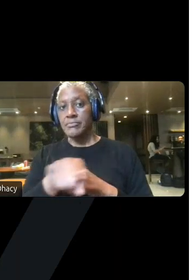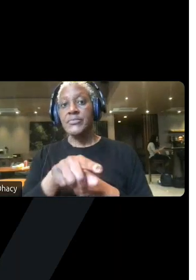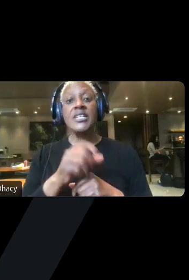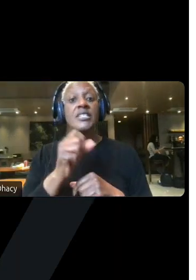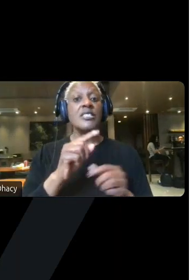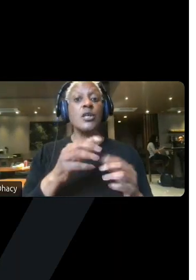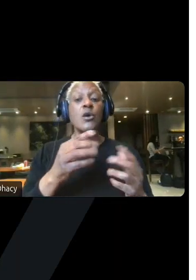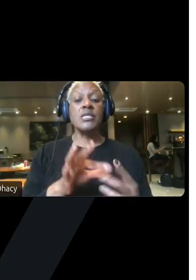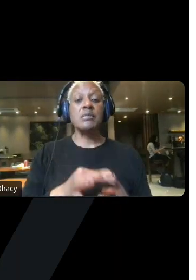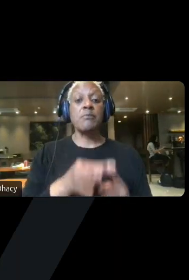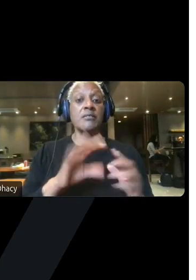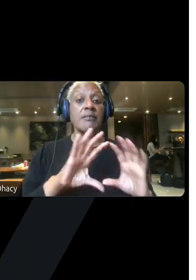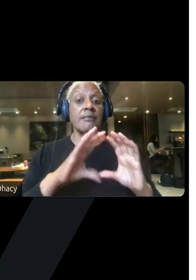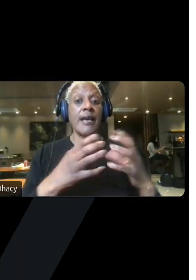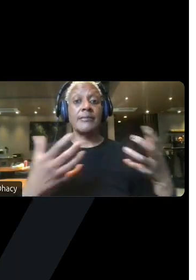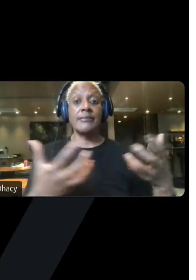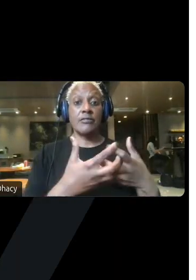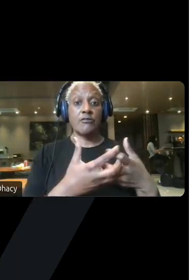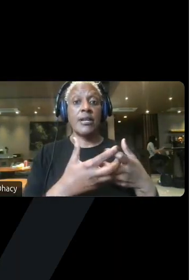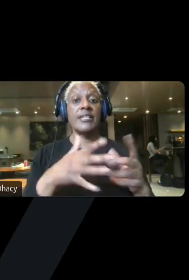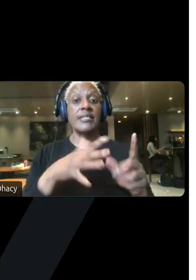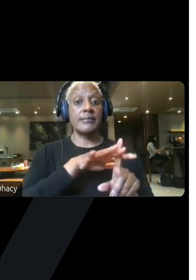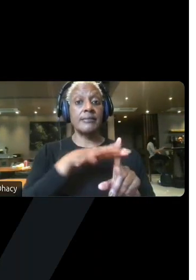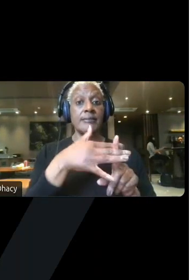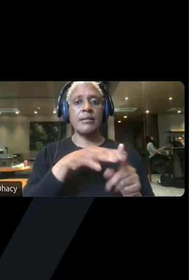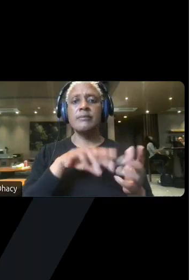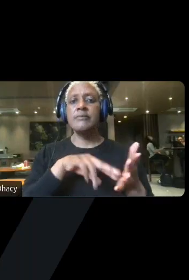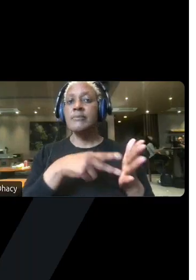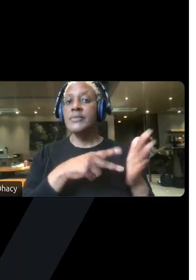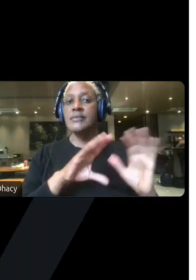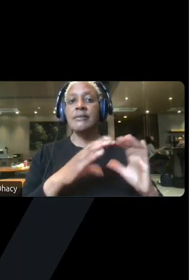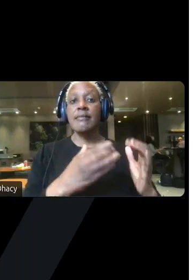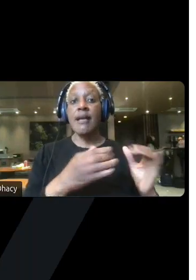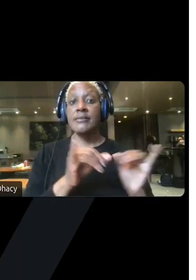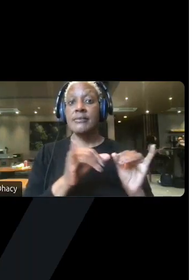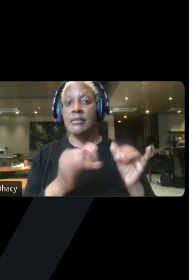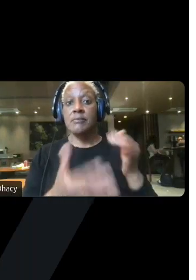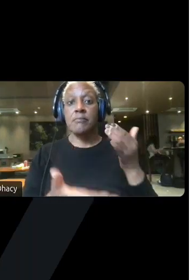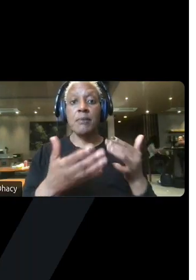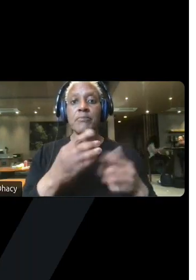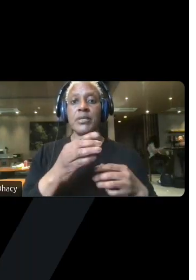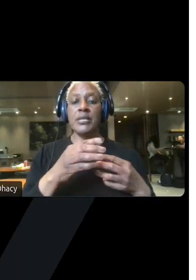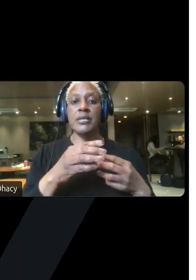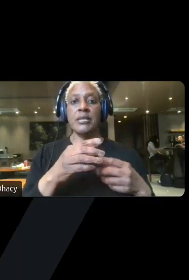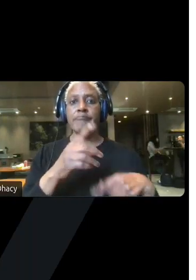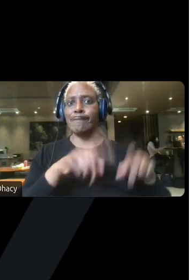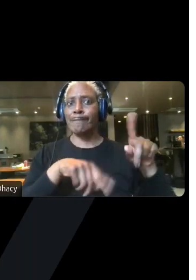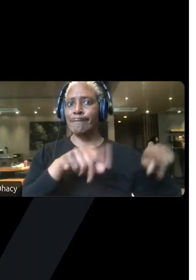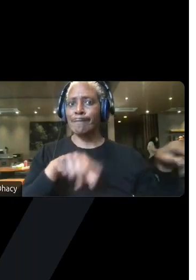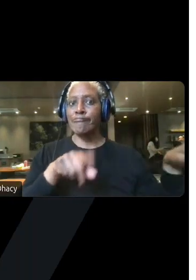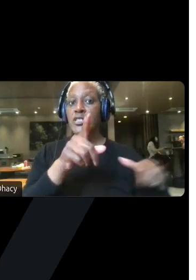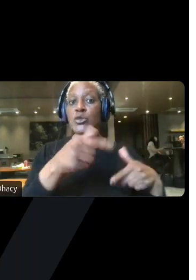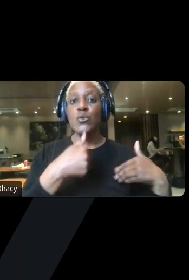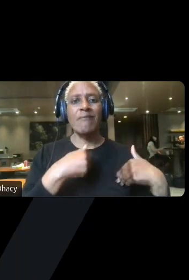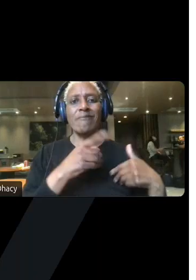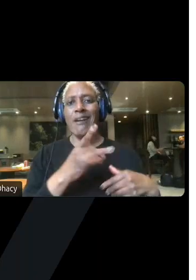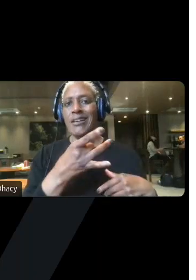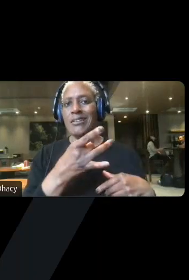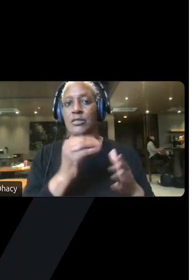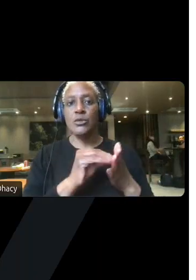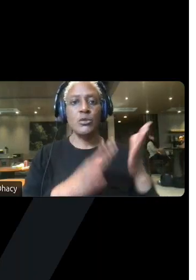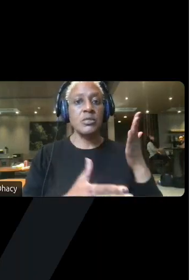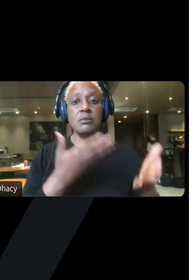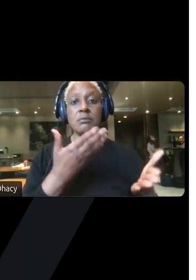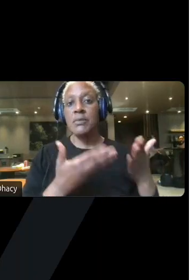integrated setting, the class size might be mixed. So you have 18 students, which might look